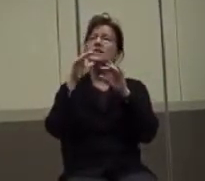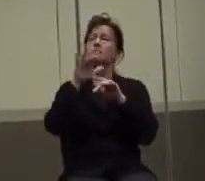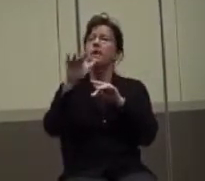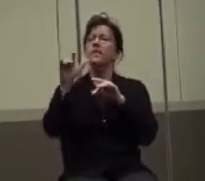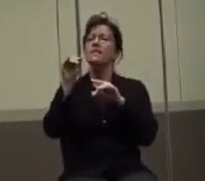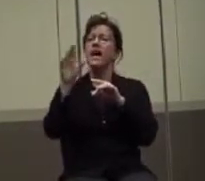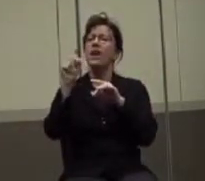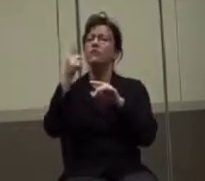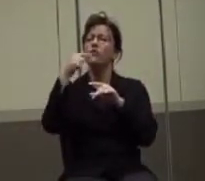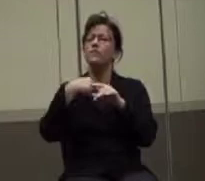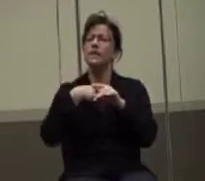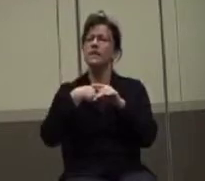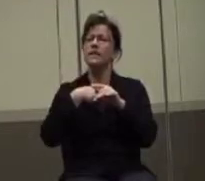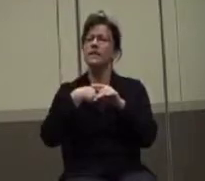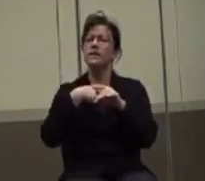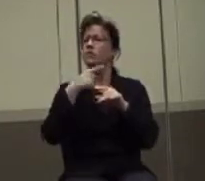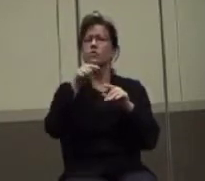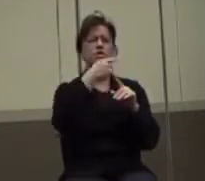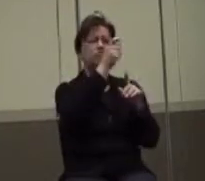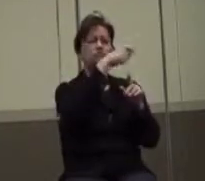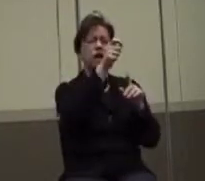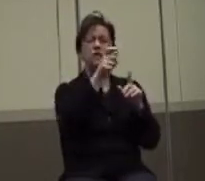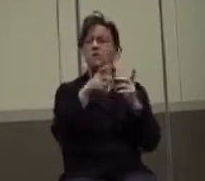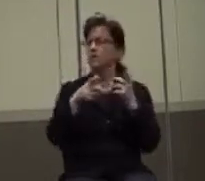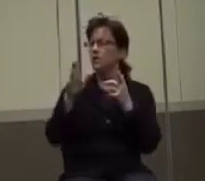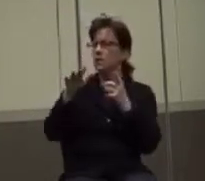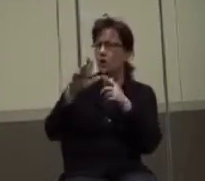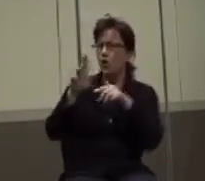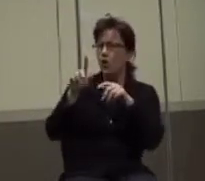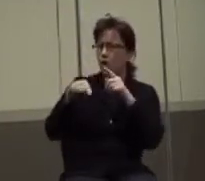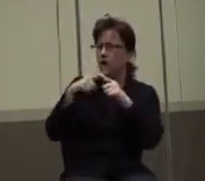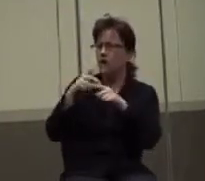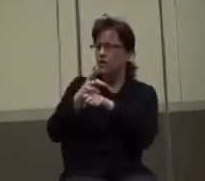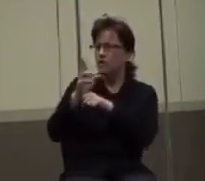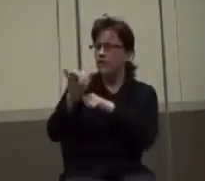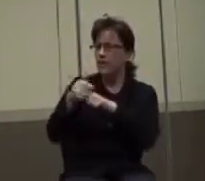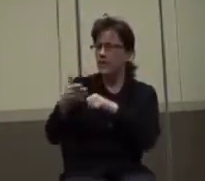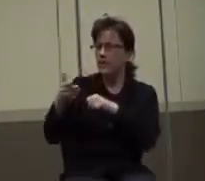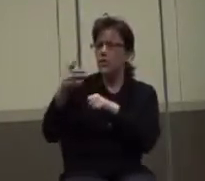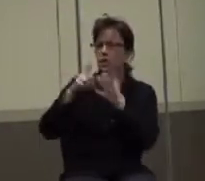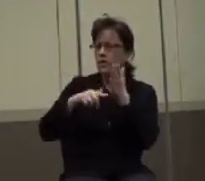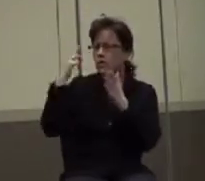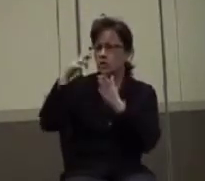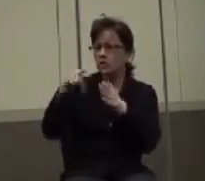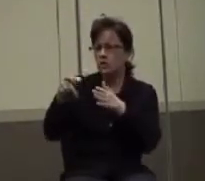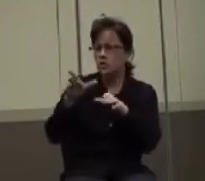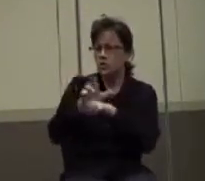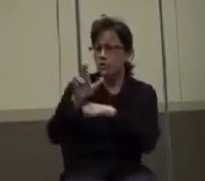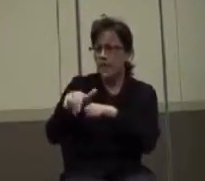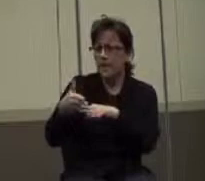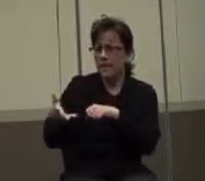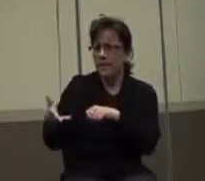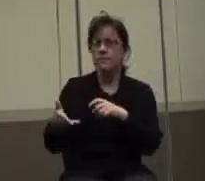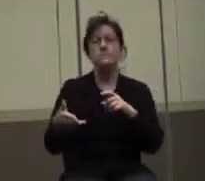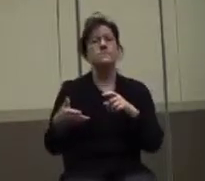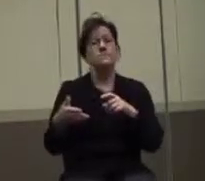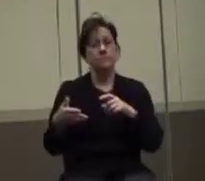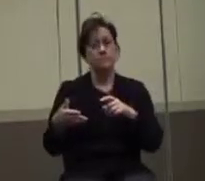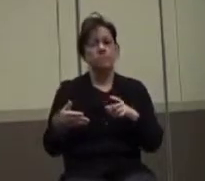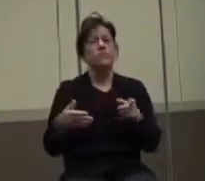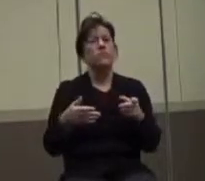spell it out for me. When are you going to use that facing? For what reason are you using that facing? So they got called on the carpet, so they realized they had